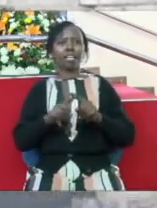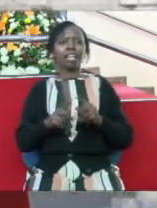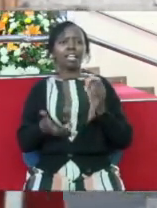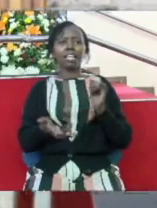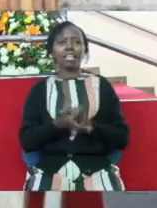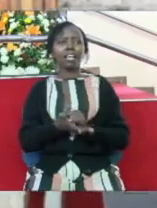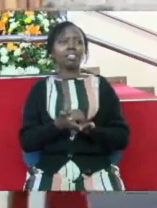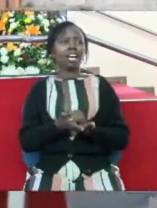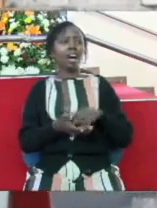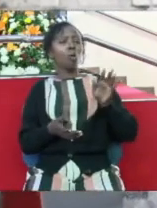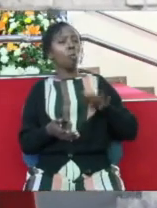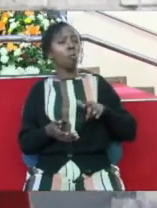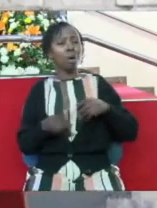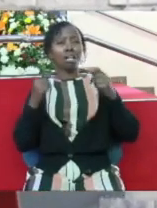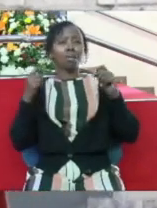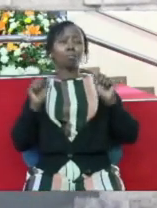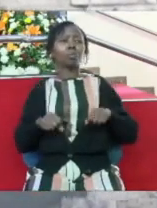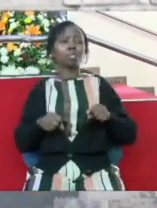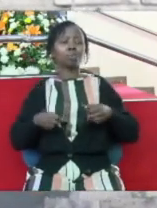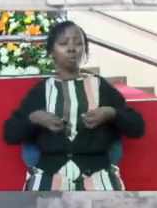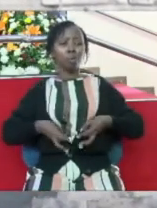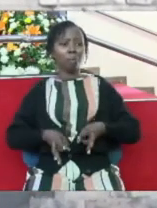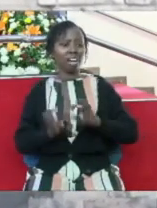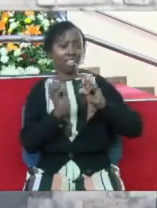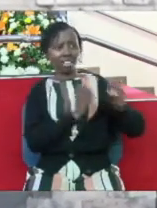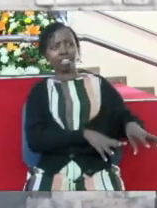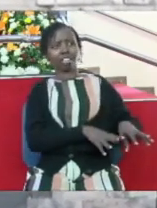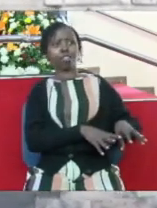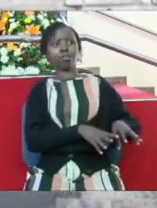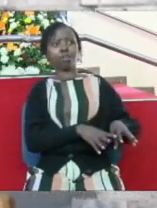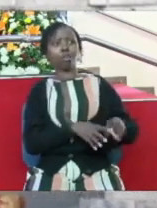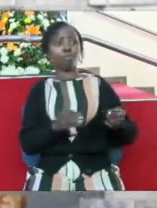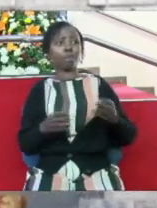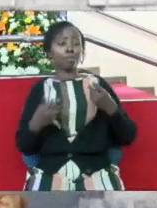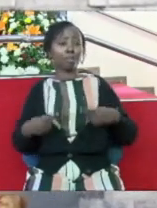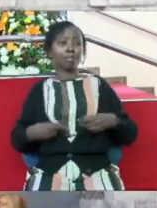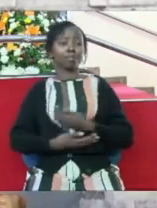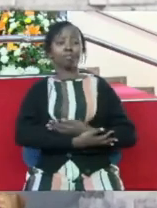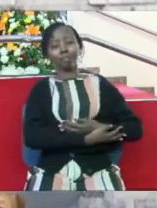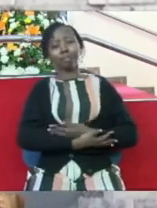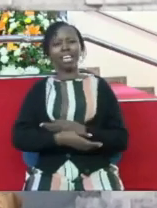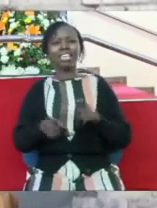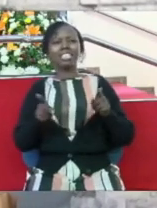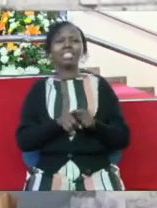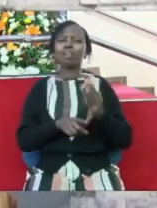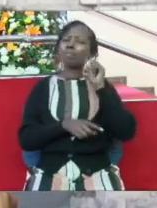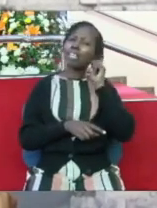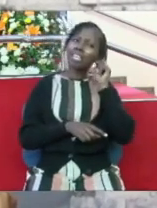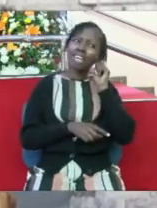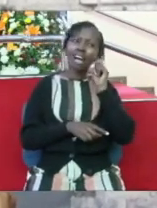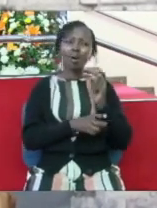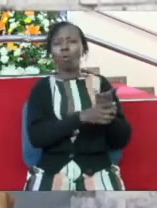at will. Lakini unaweza kuavya mimba tu ukitaka. We are hearing of rumors of war everywhere. Tunasikia mambo ya vita kila mahali.